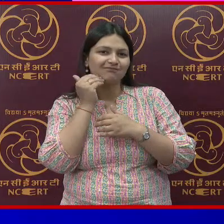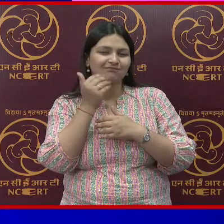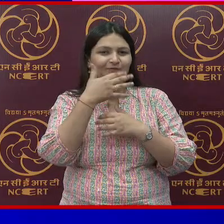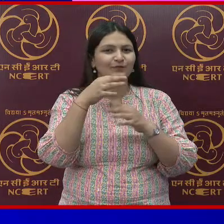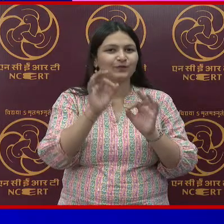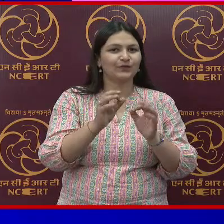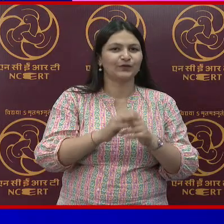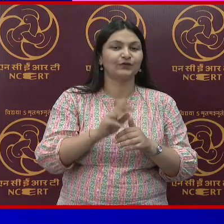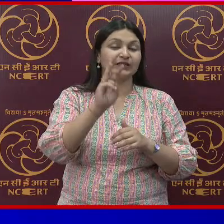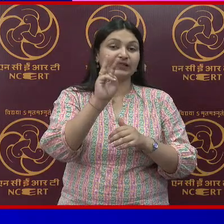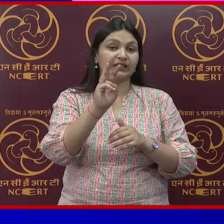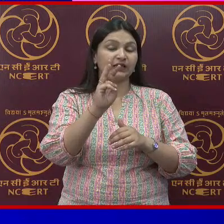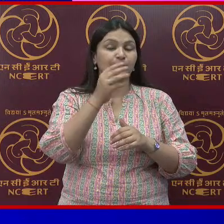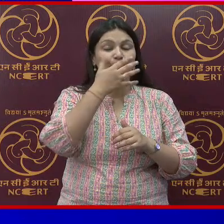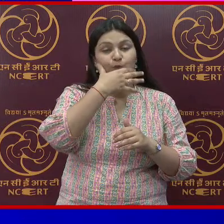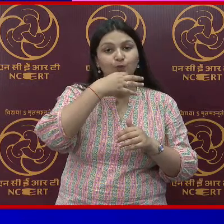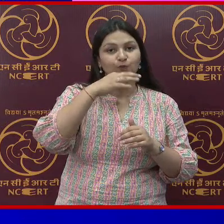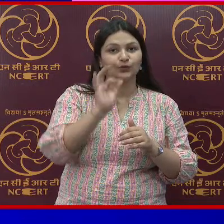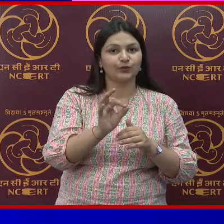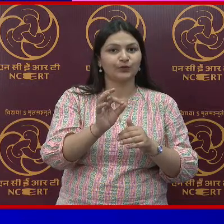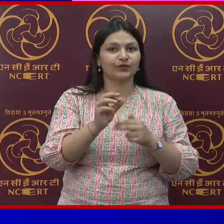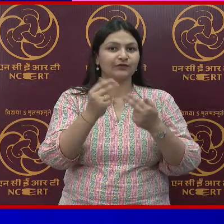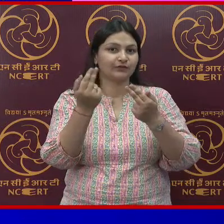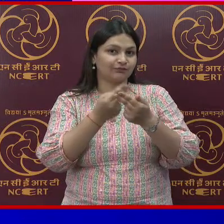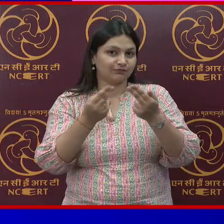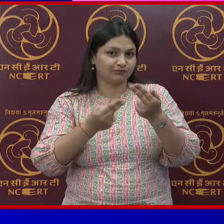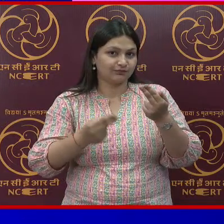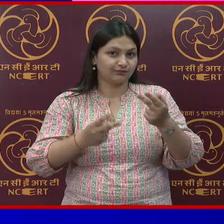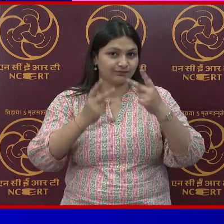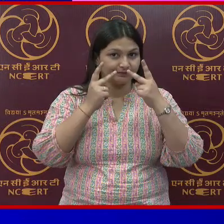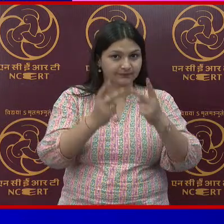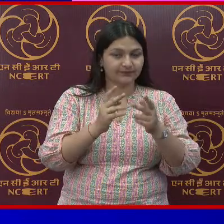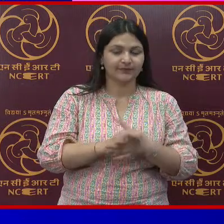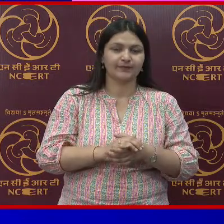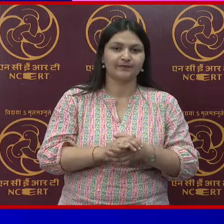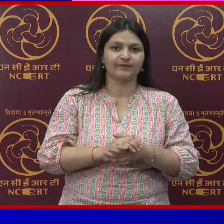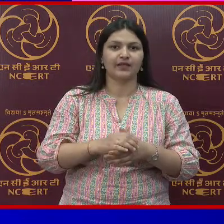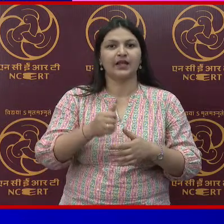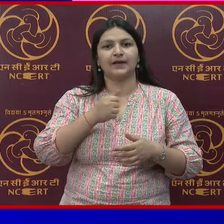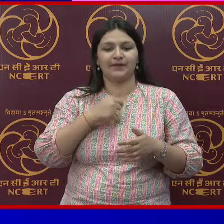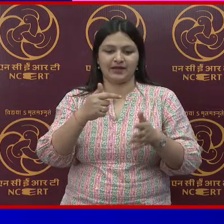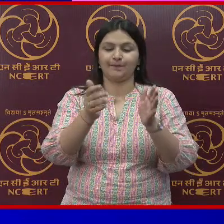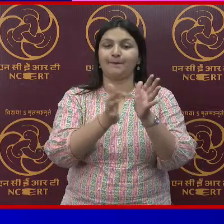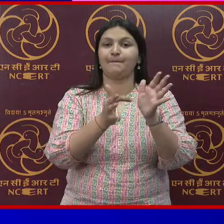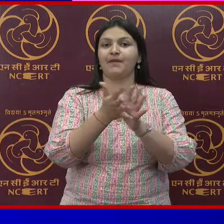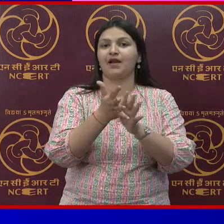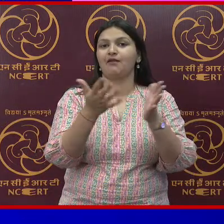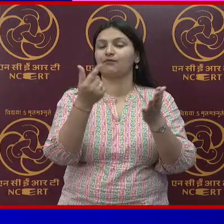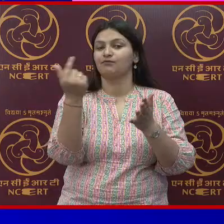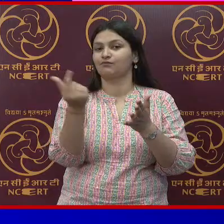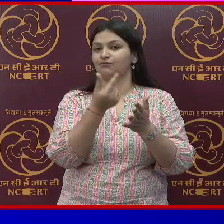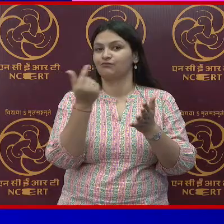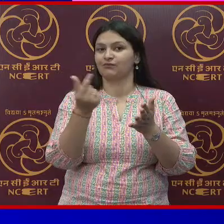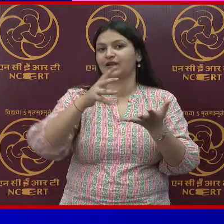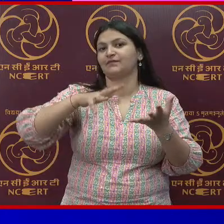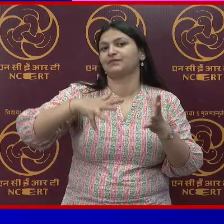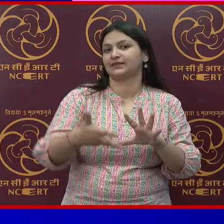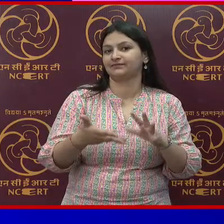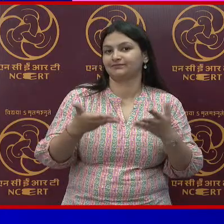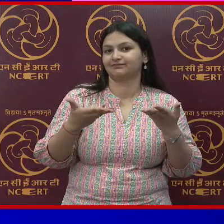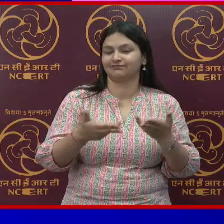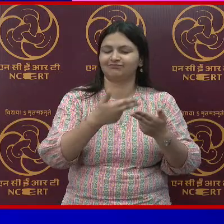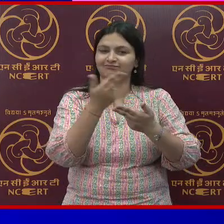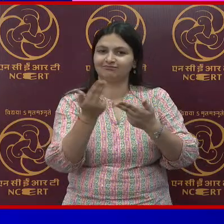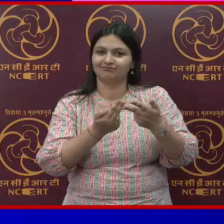So And these are three beautiful pictures and can be made through our palms. Yes, and this picture tells us to